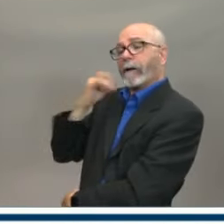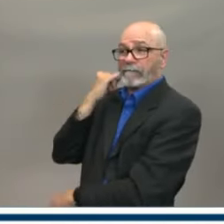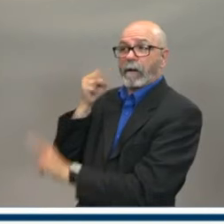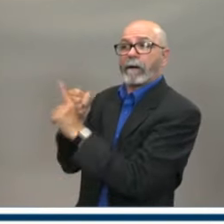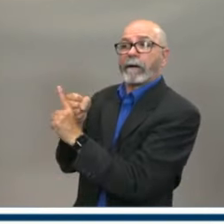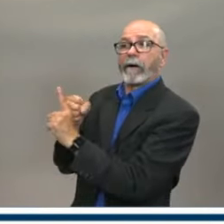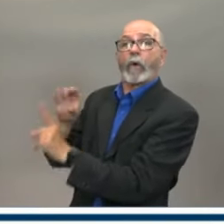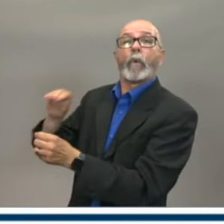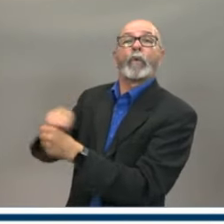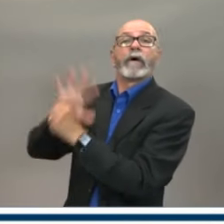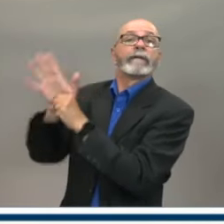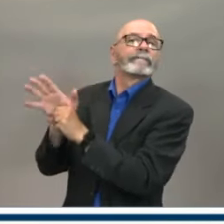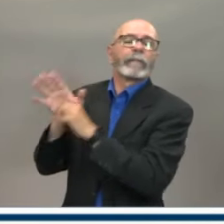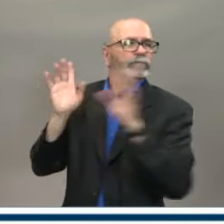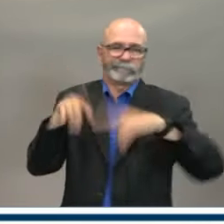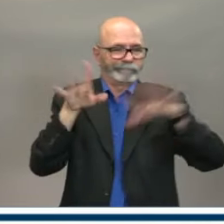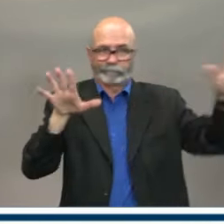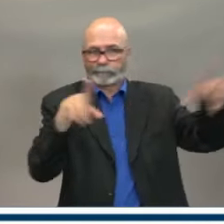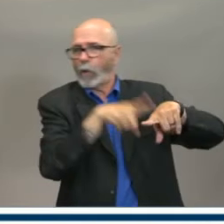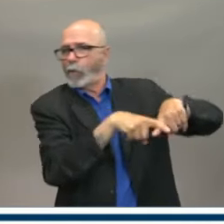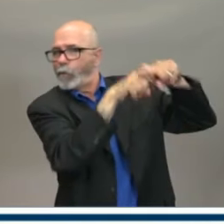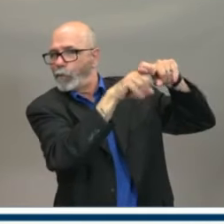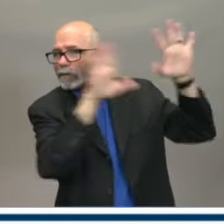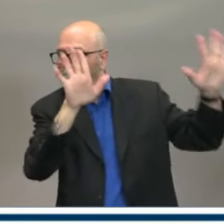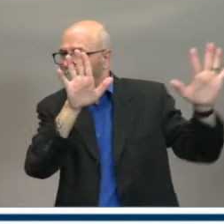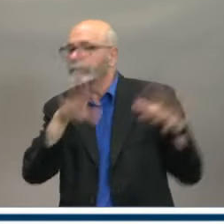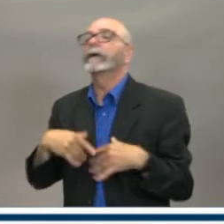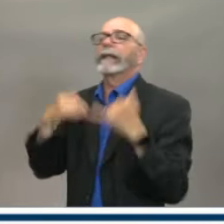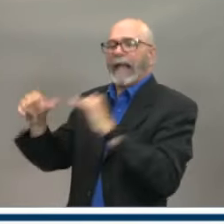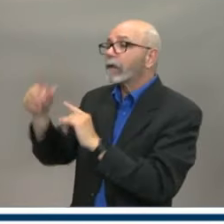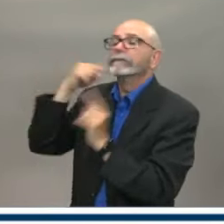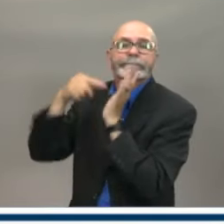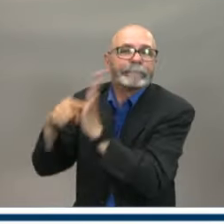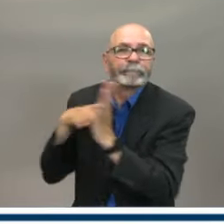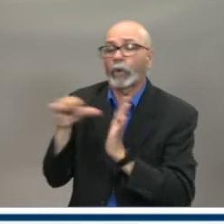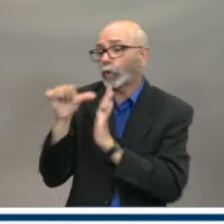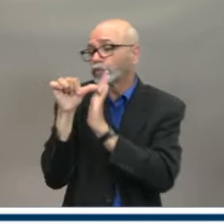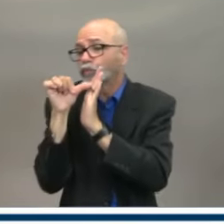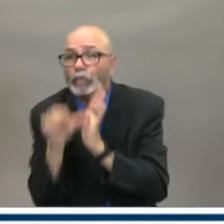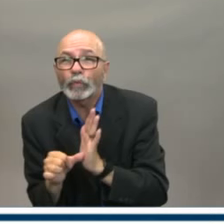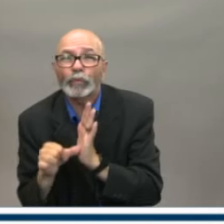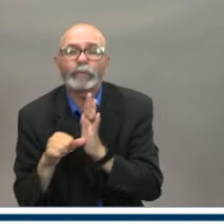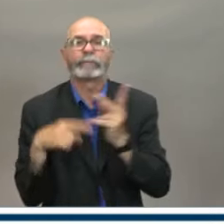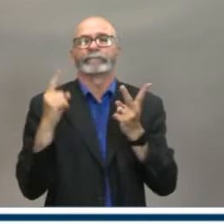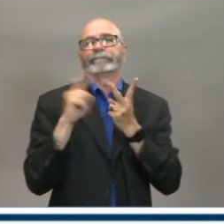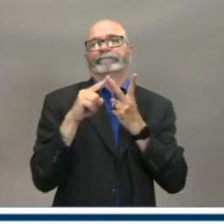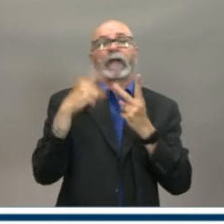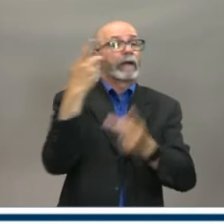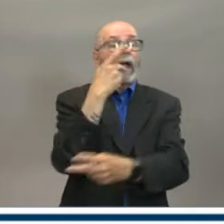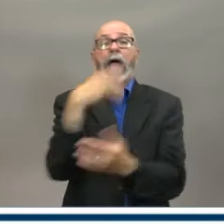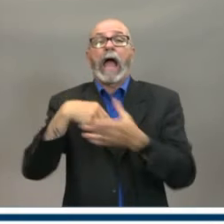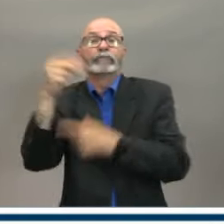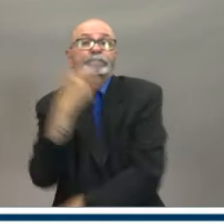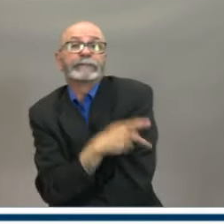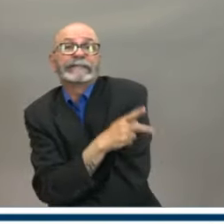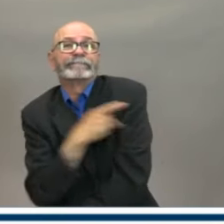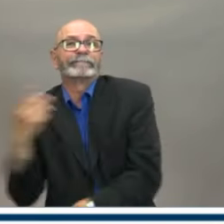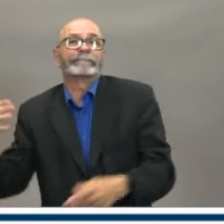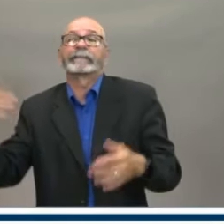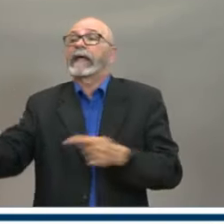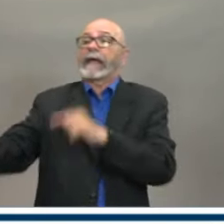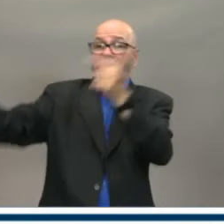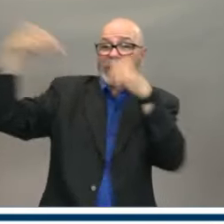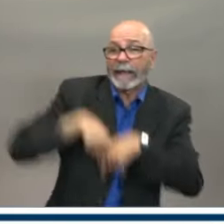services, whether they're outpatient clinics, a lot of surgeries were stopped. We still continued with emergency